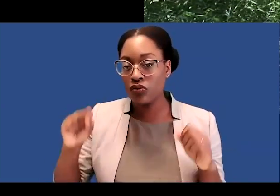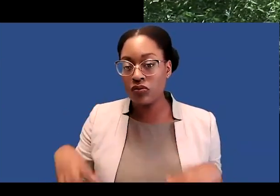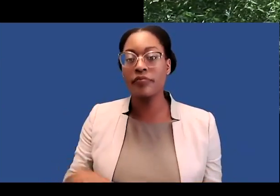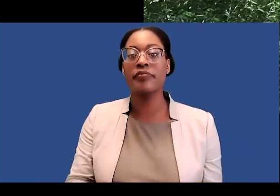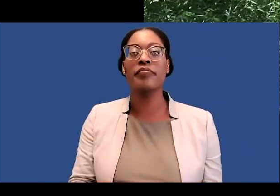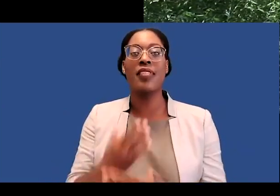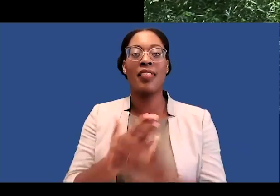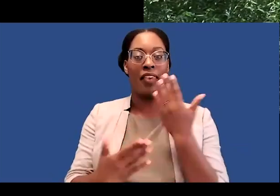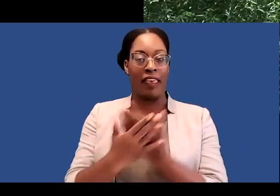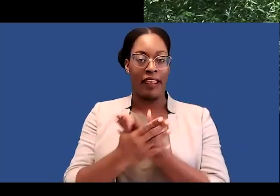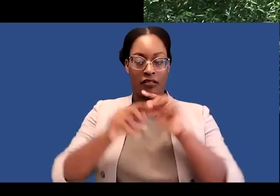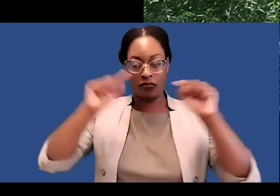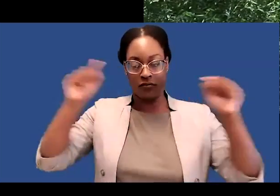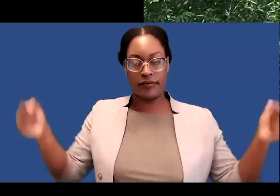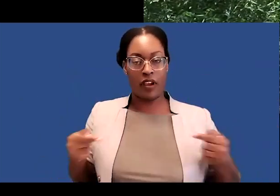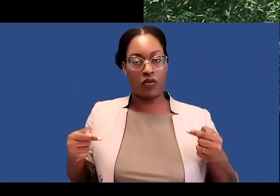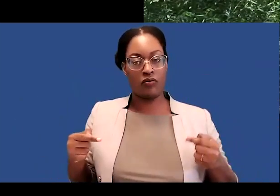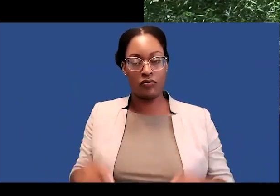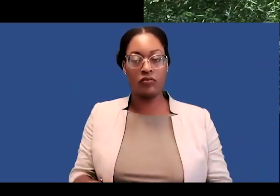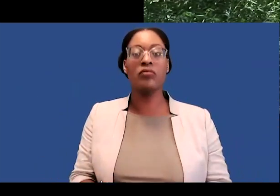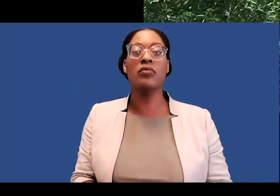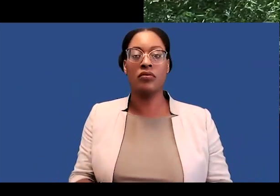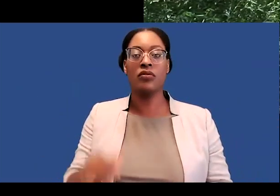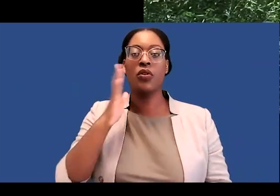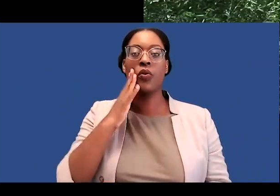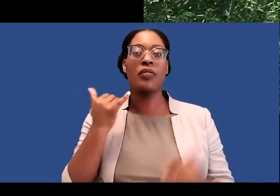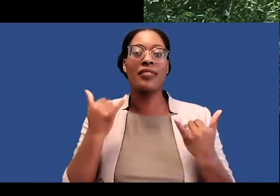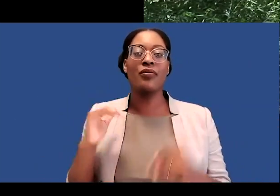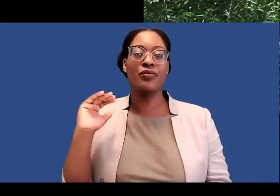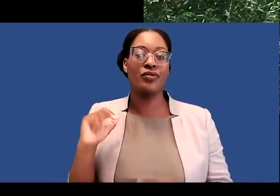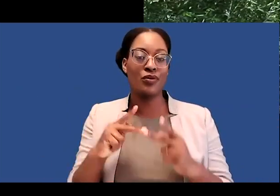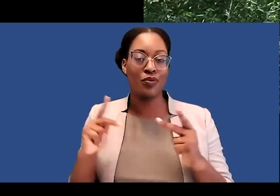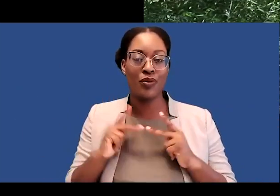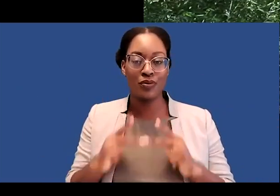And bring the hands down to your side into child's pose.